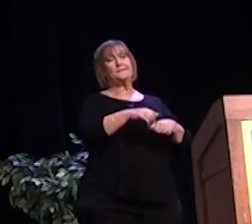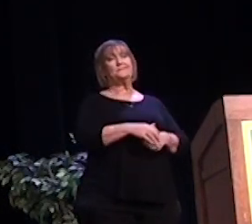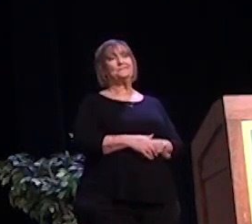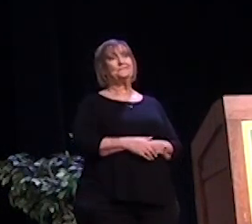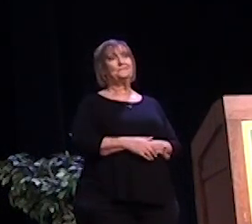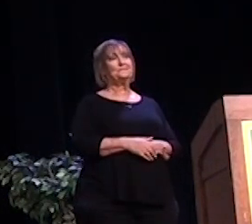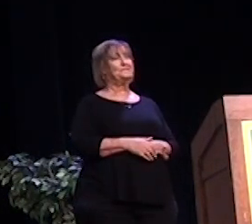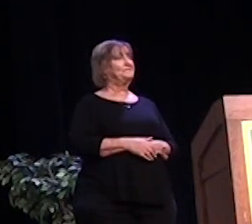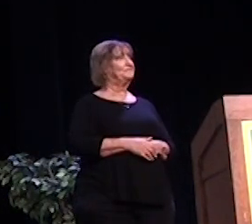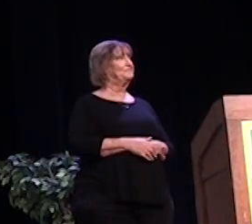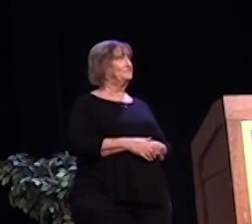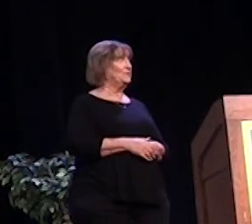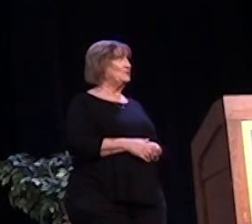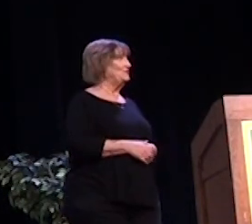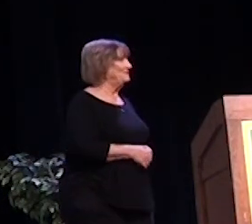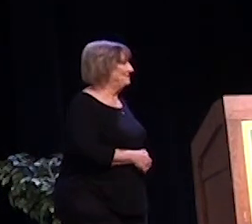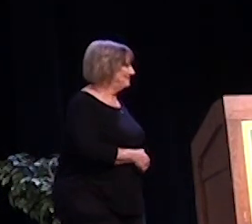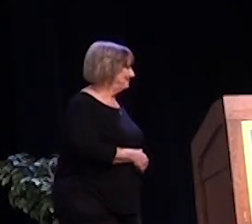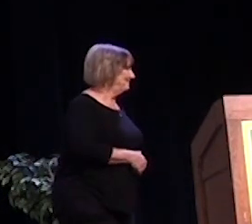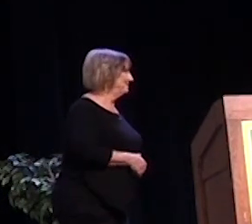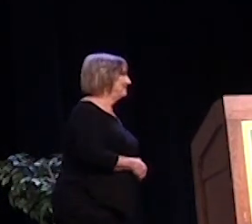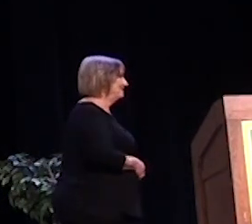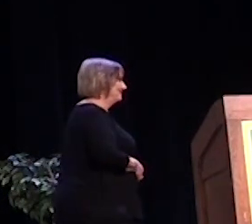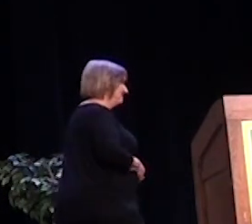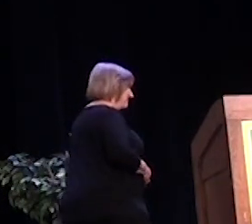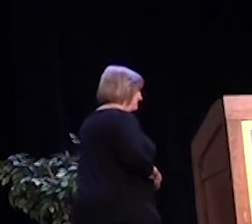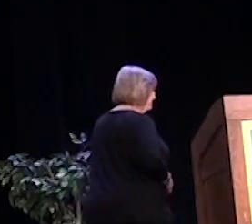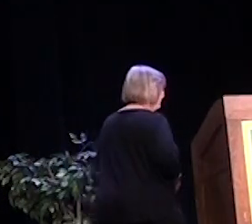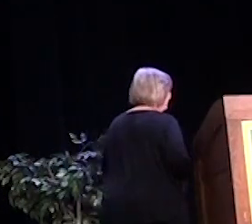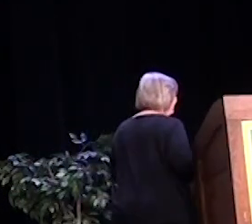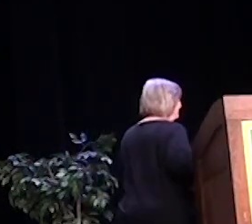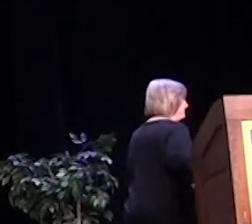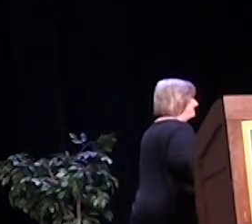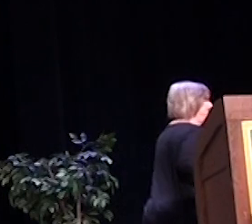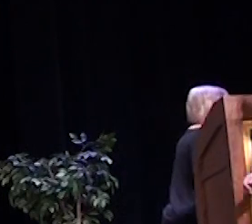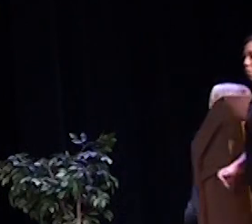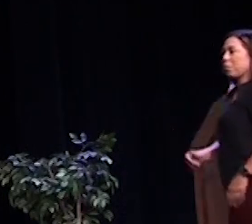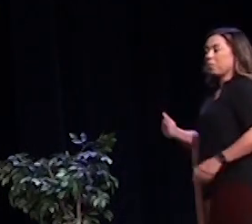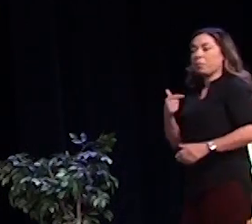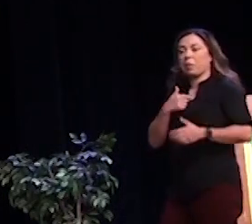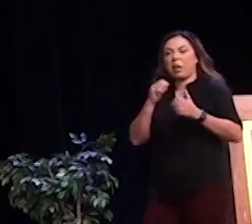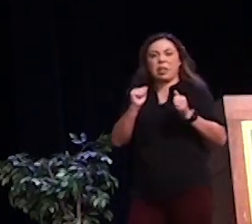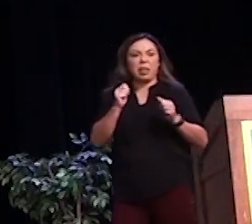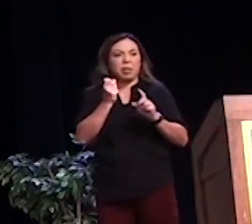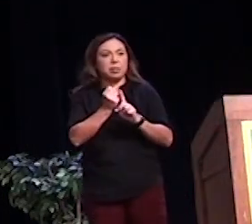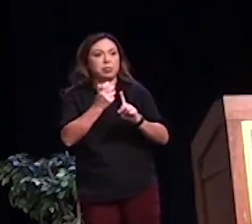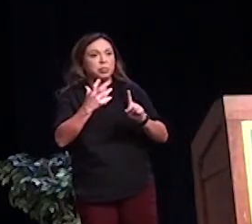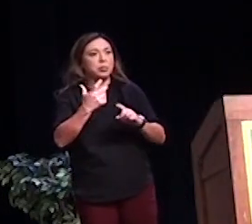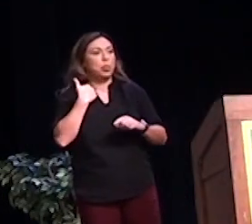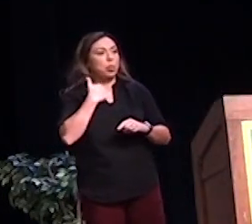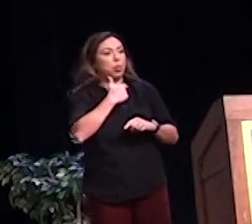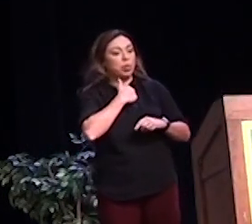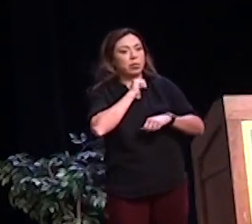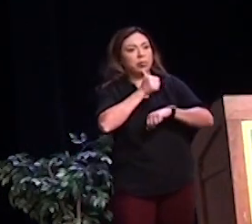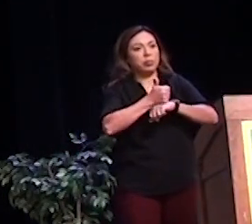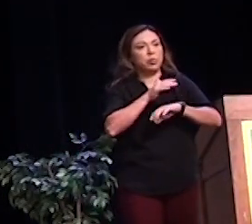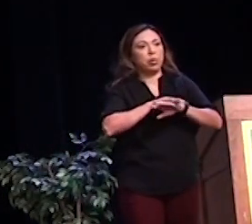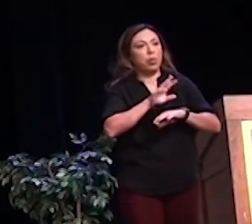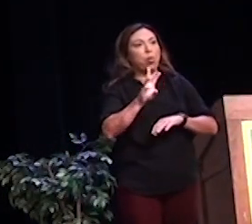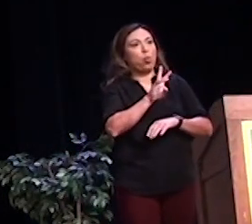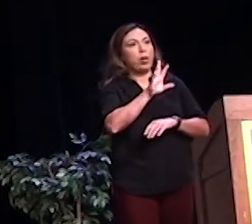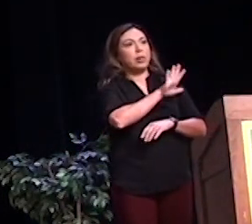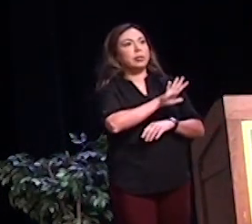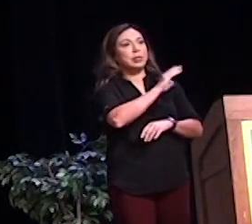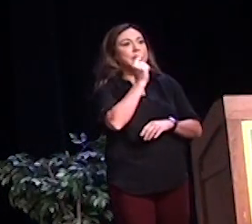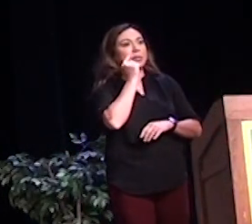So I'll go ahead and speak on that. So I think for us, We're in the west side of San Antonio, which is considered